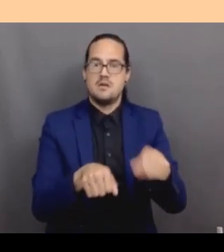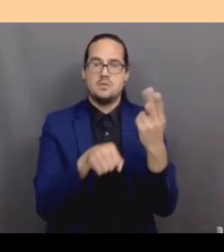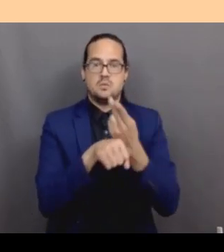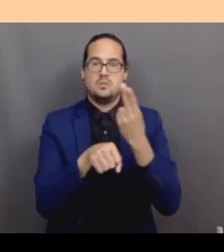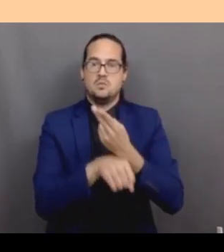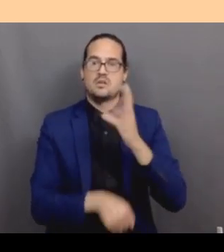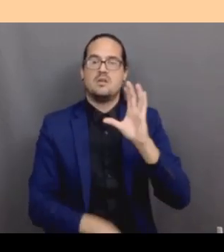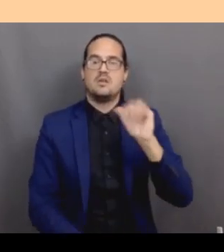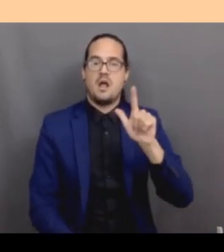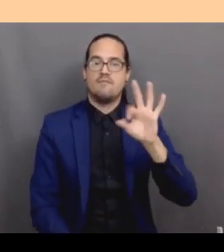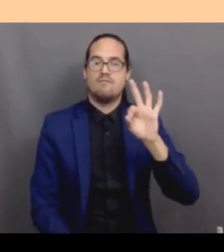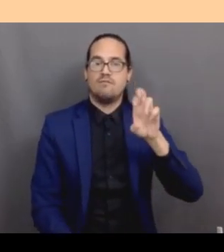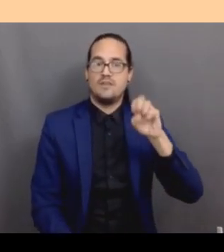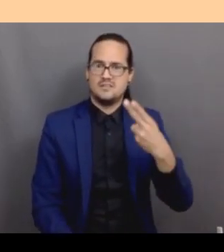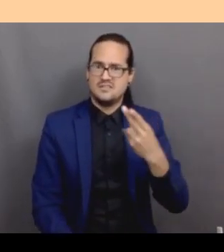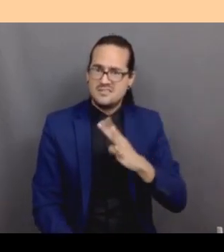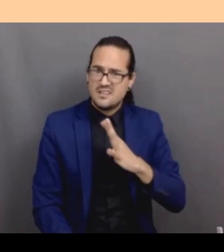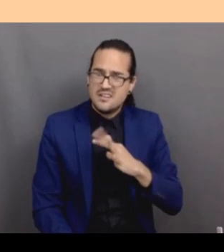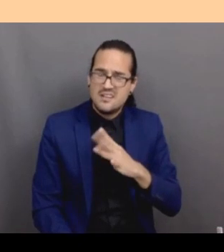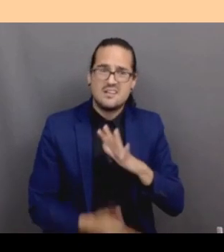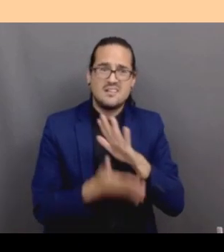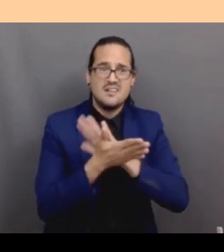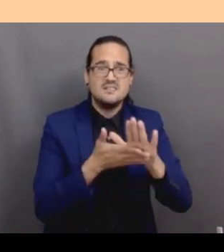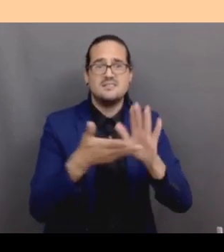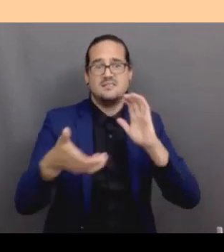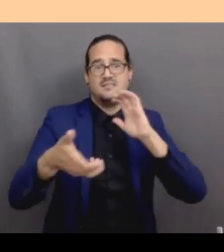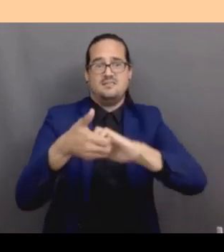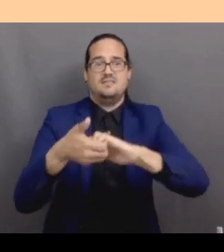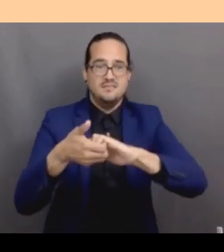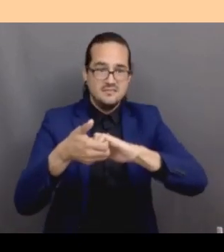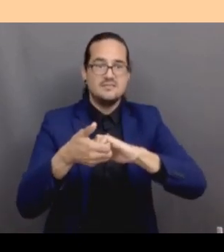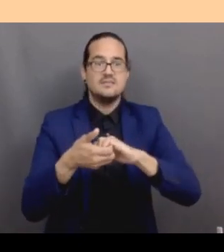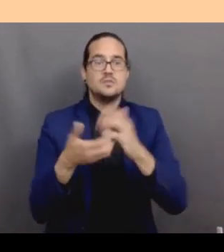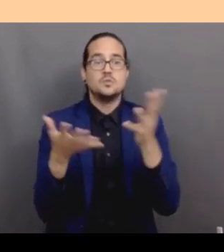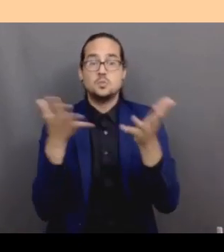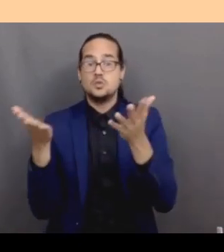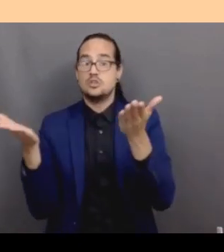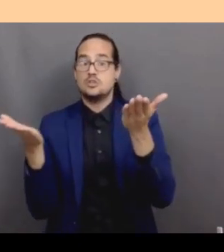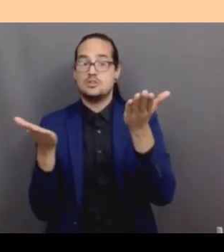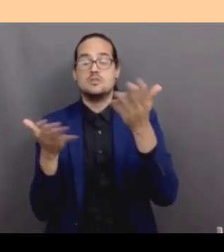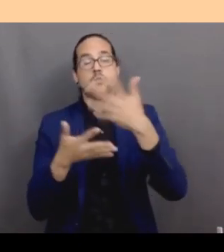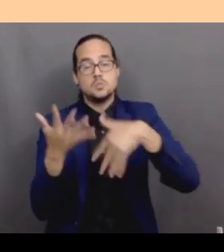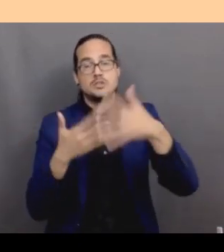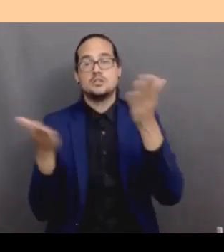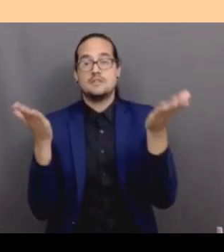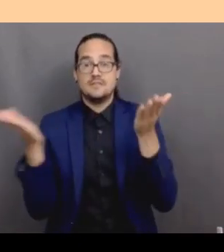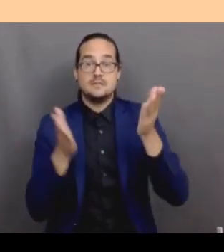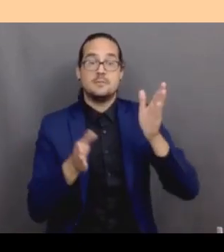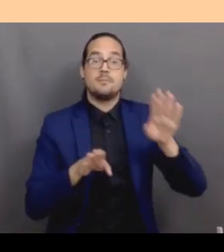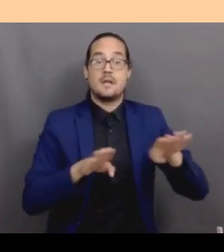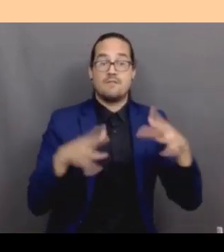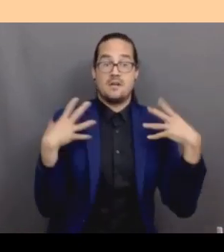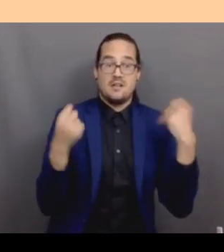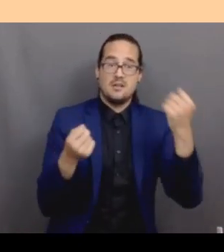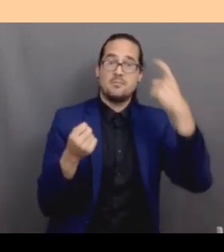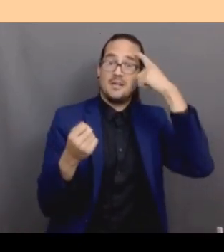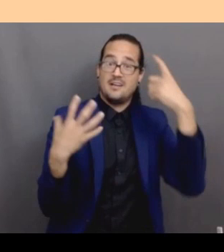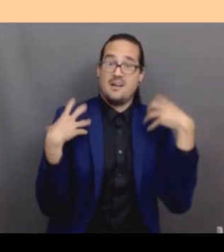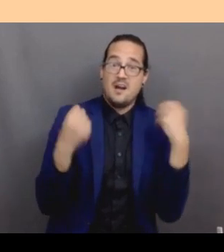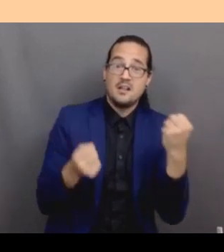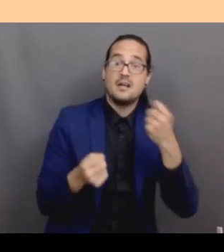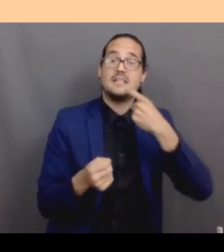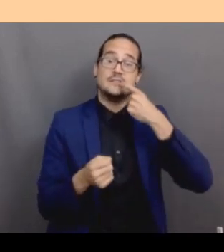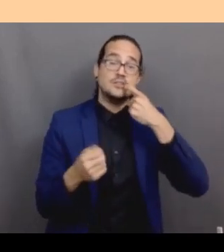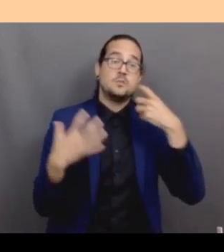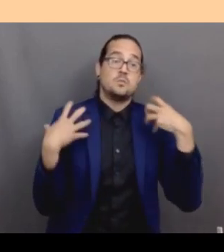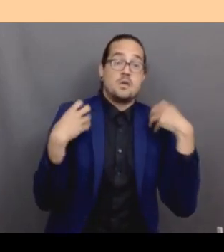social services and our behavioral health and recovery services to assist our clients who are experiencing great stressors during this job